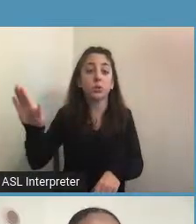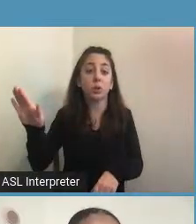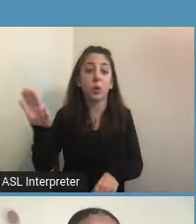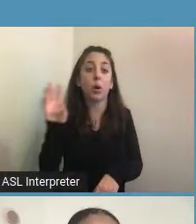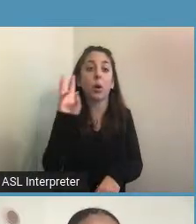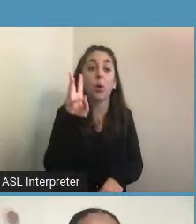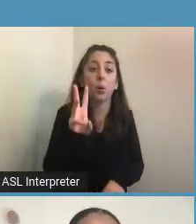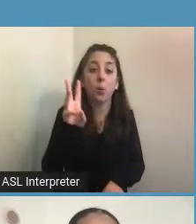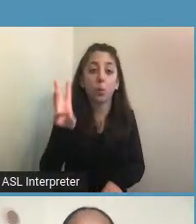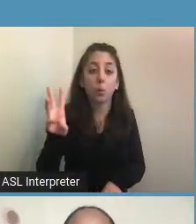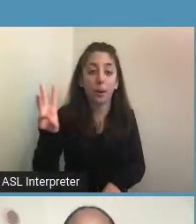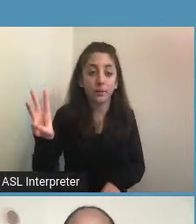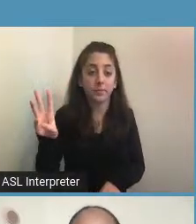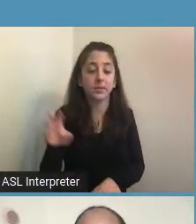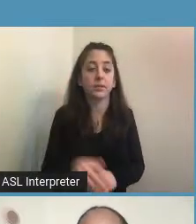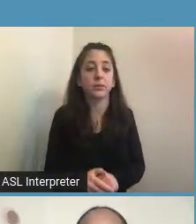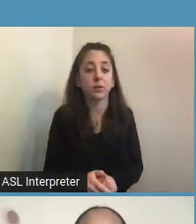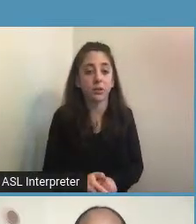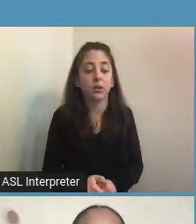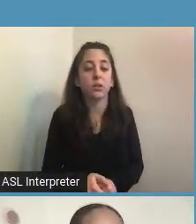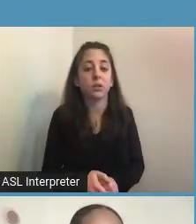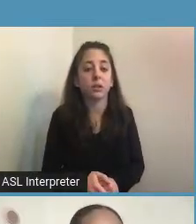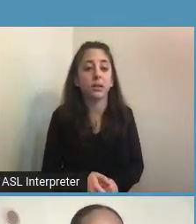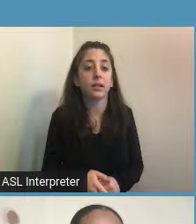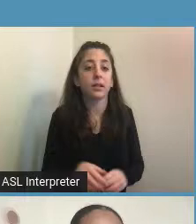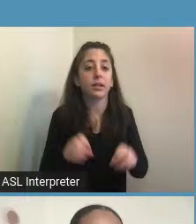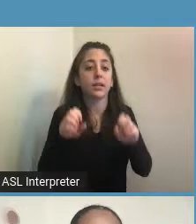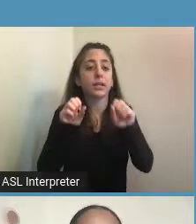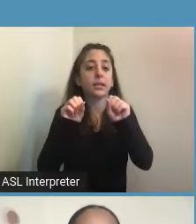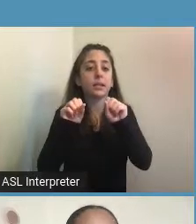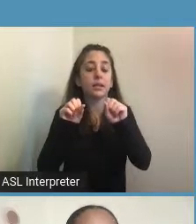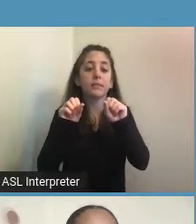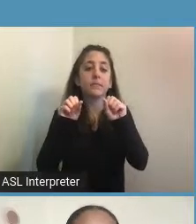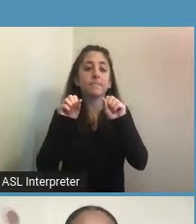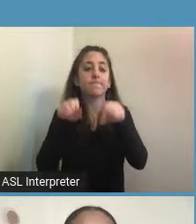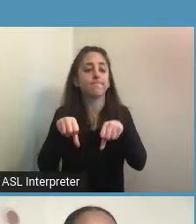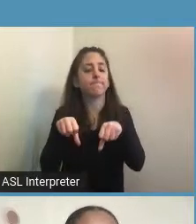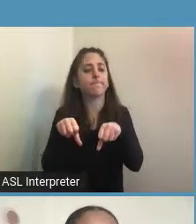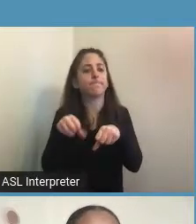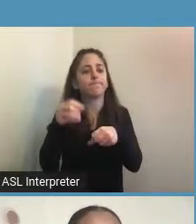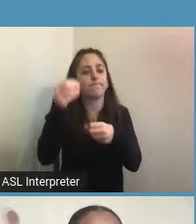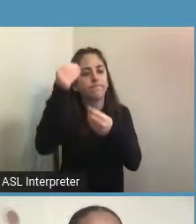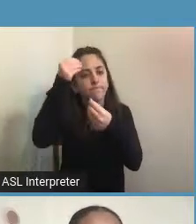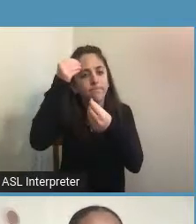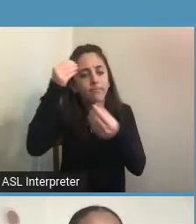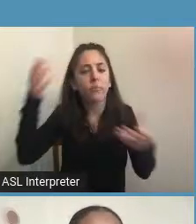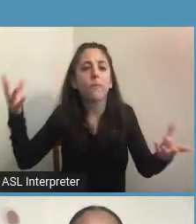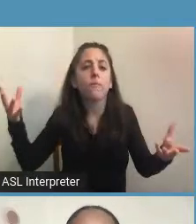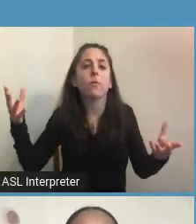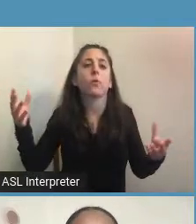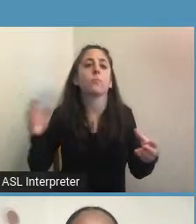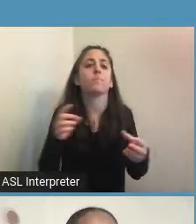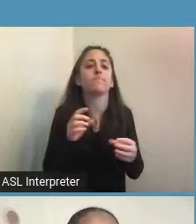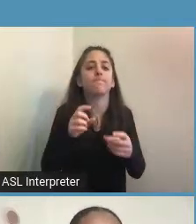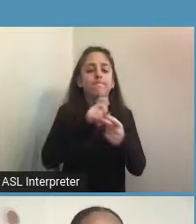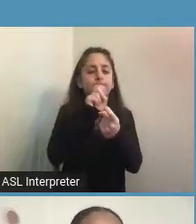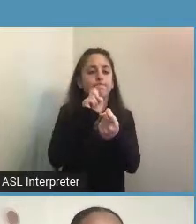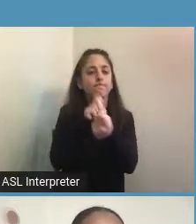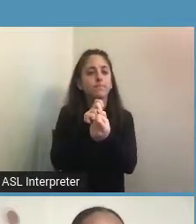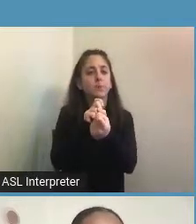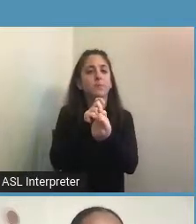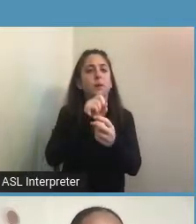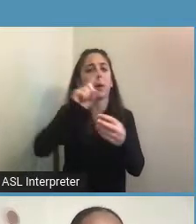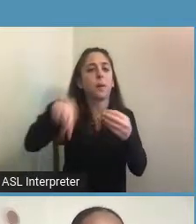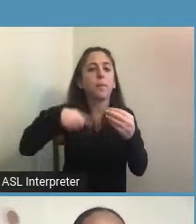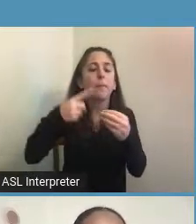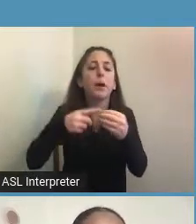in contact with them directly. And the toolkit will just include a bit about the campaign and the important dates, like if there's a